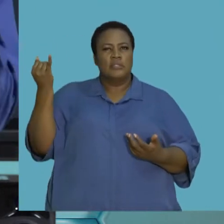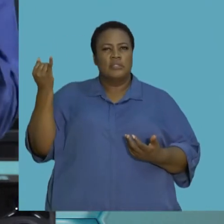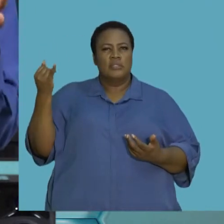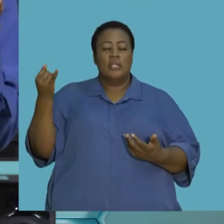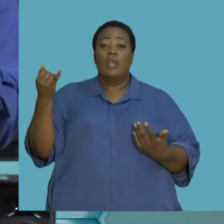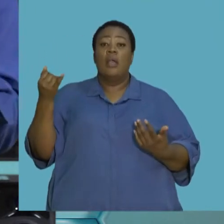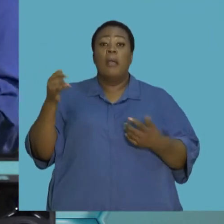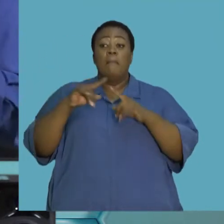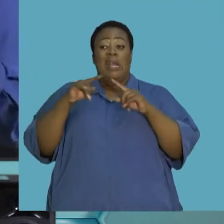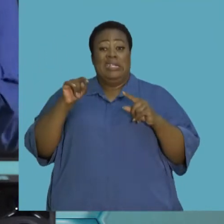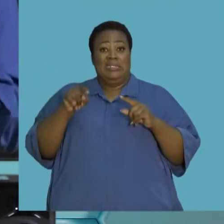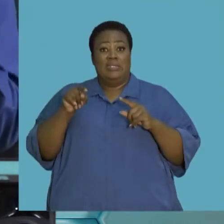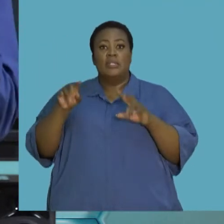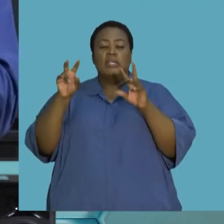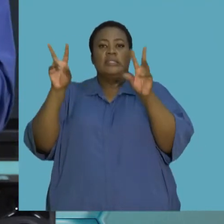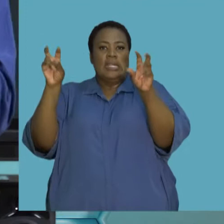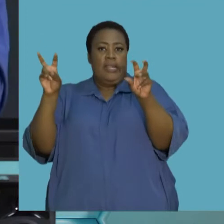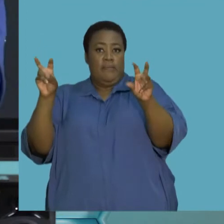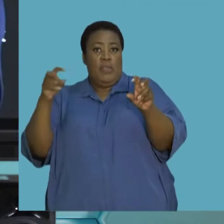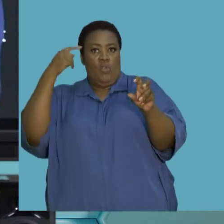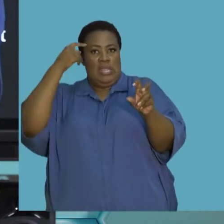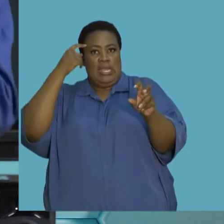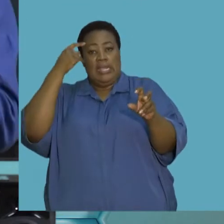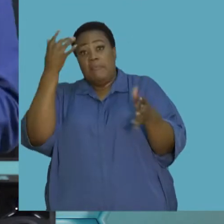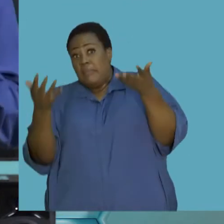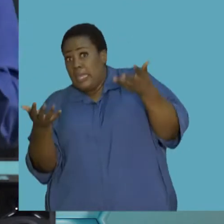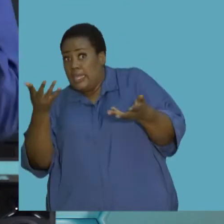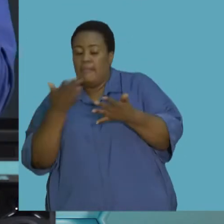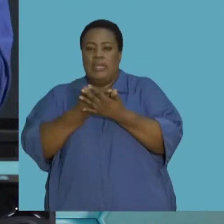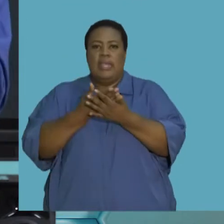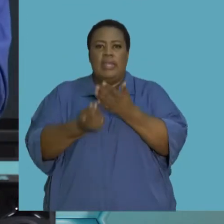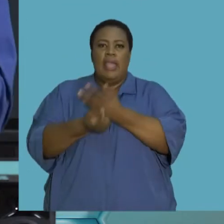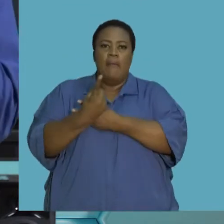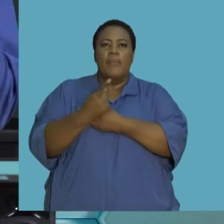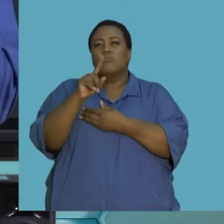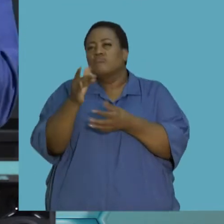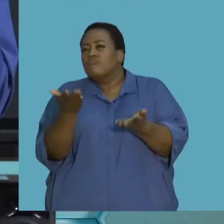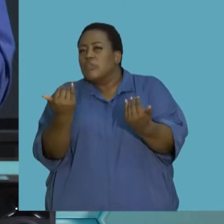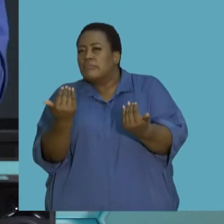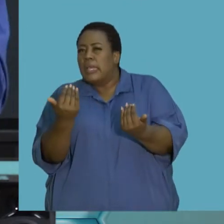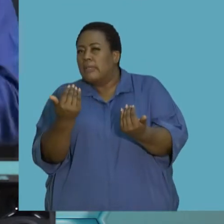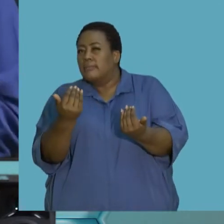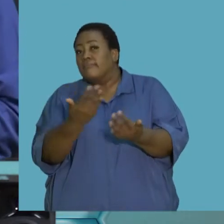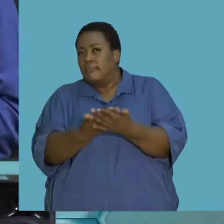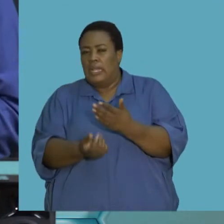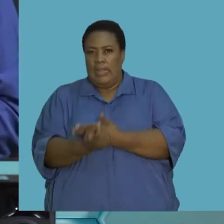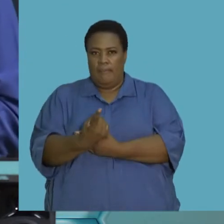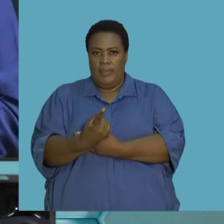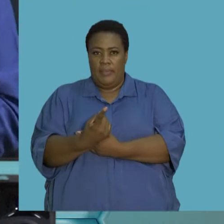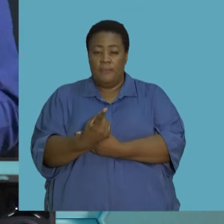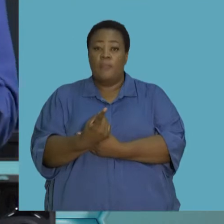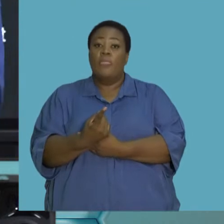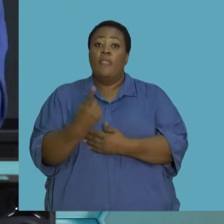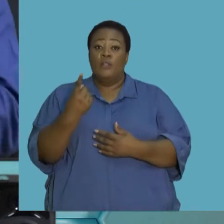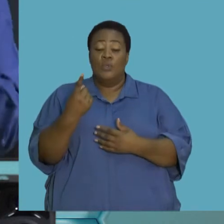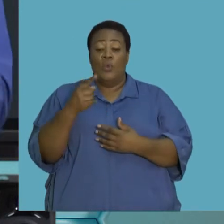a statement around what you possibly think might happen or what do you anticipate or predict that might happen.